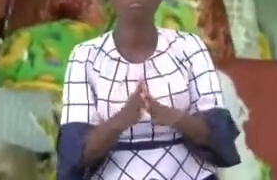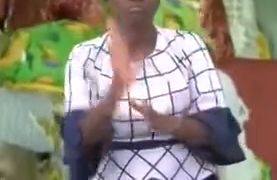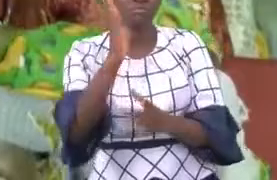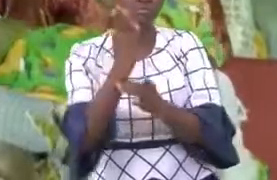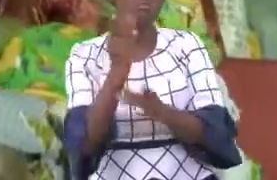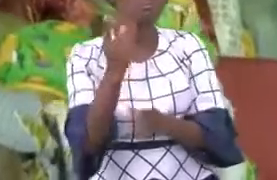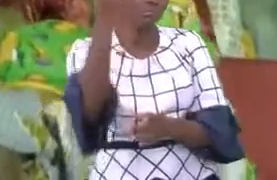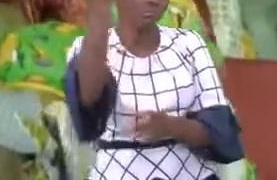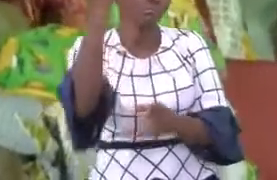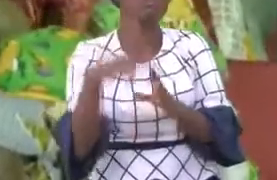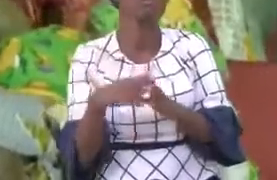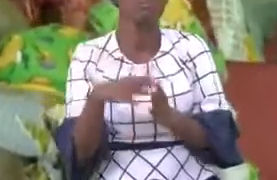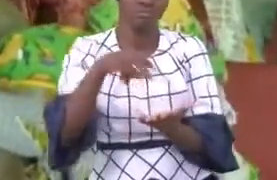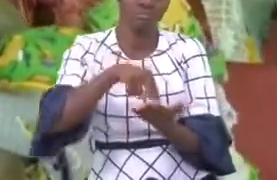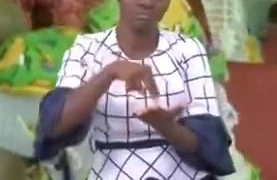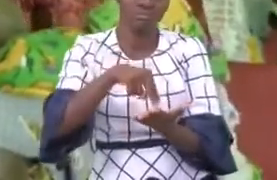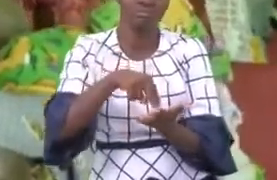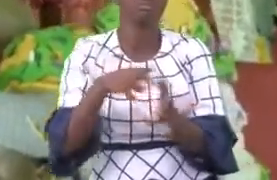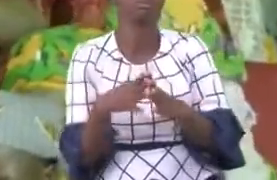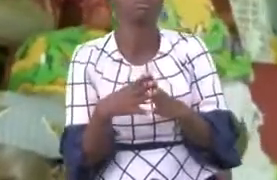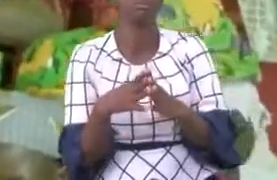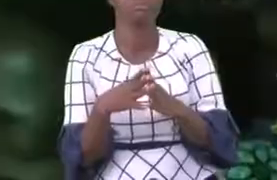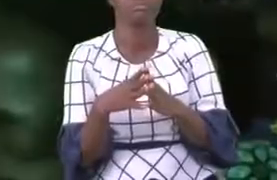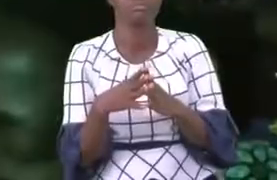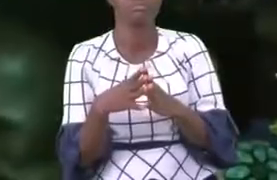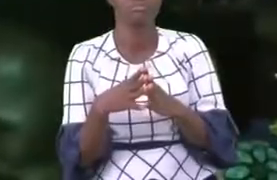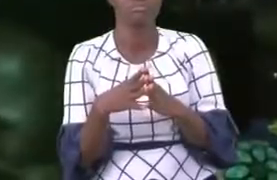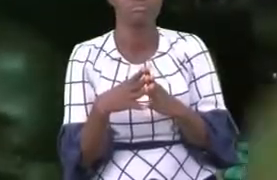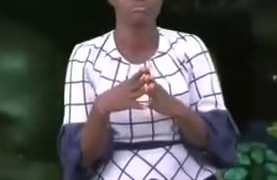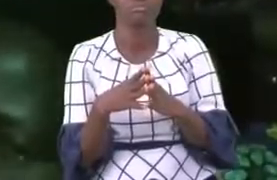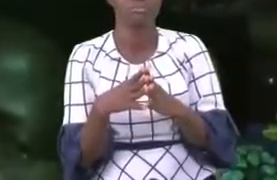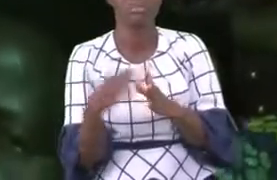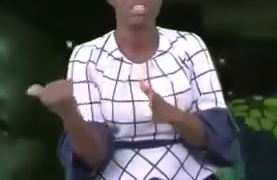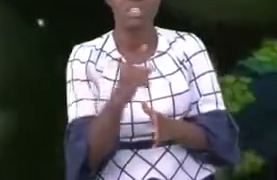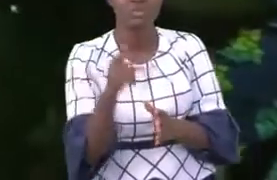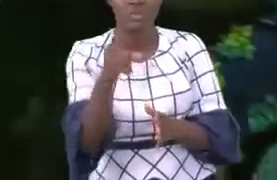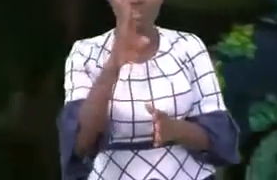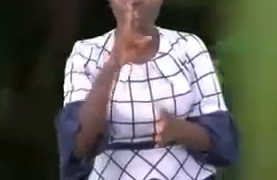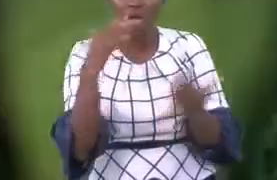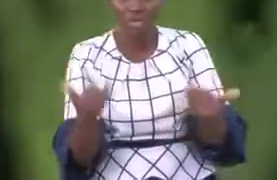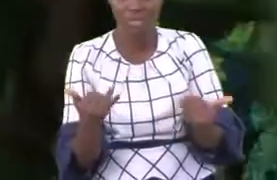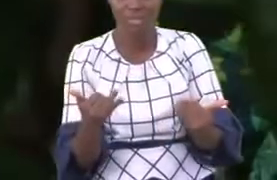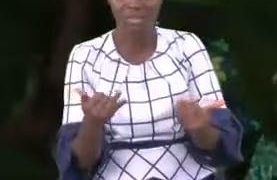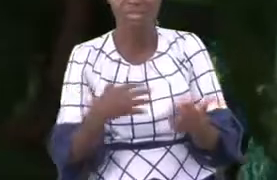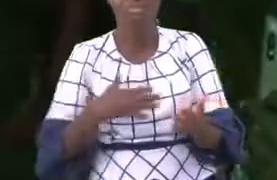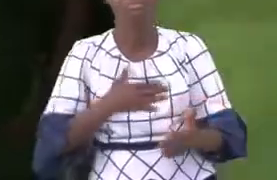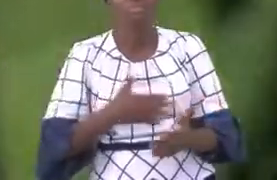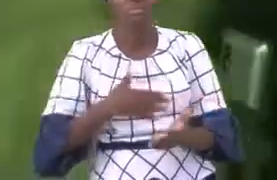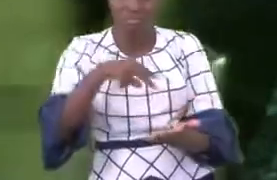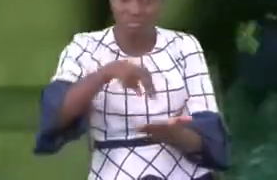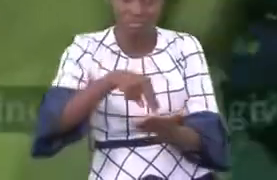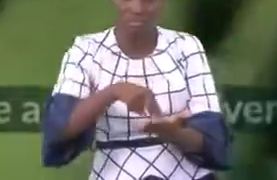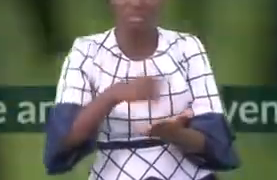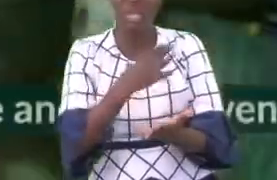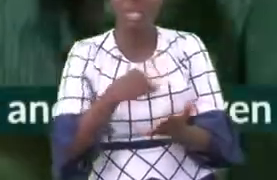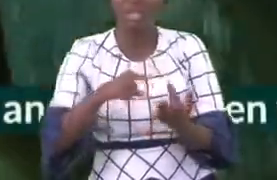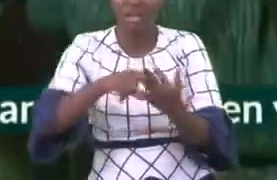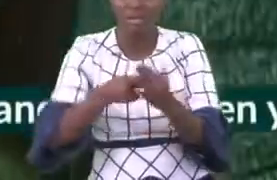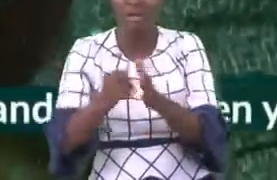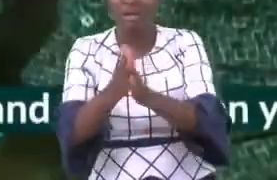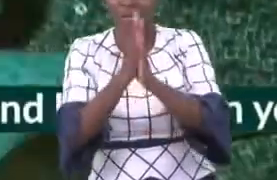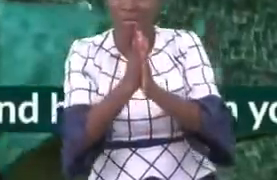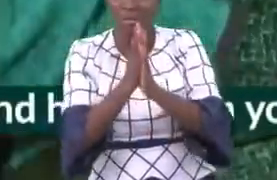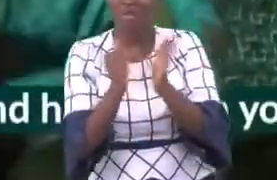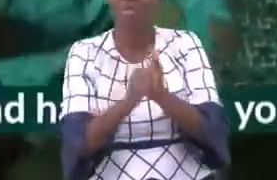You're raising up your hand, please stand up and you say, yes, Lord, I am here. With your hand raised, thank you there. God bless